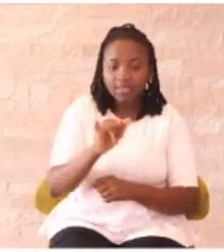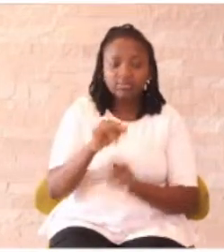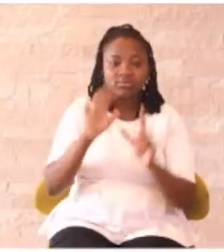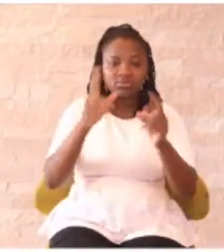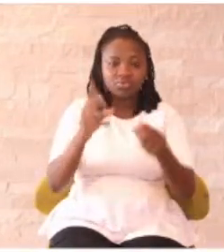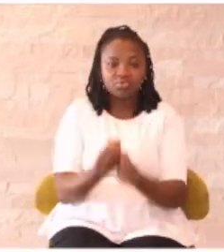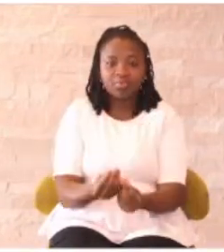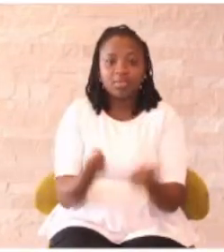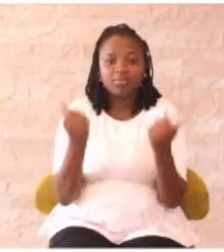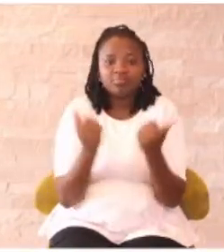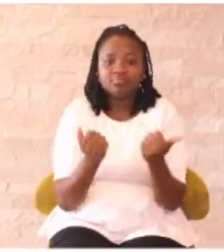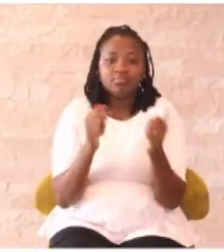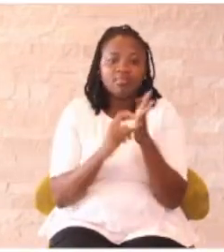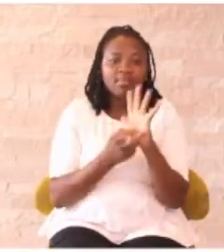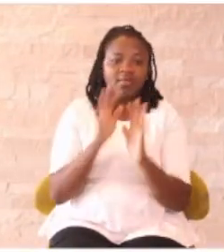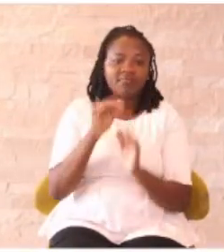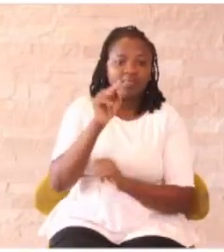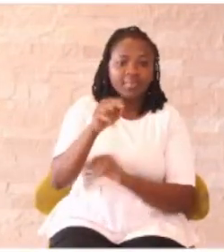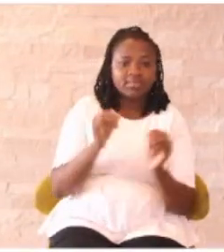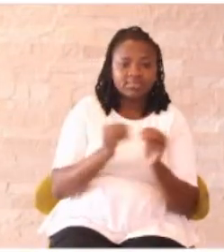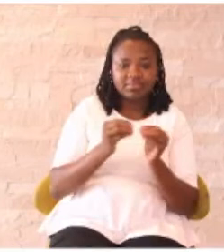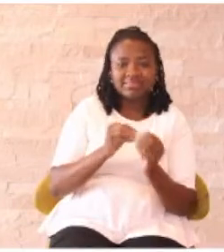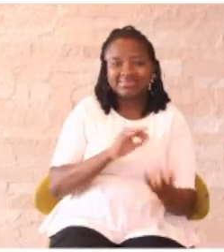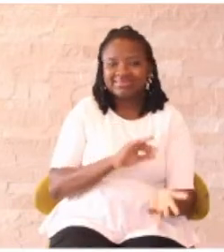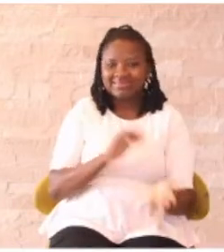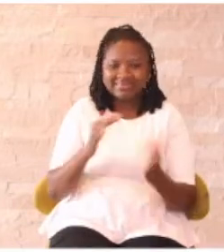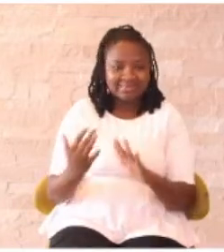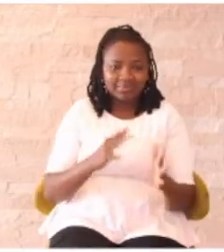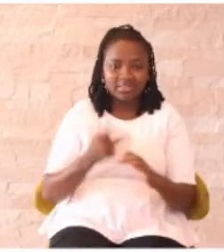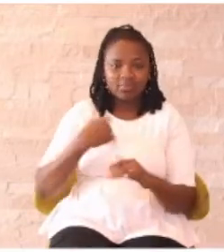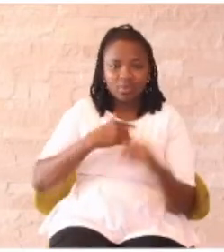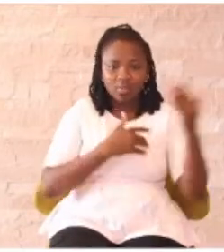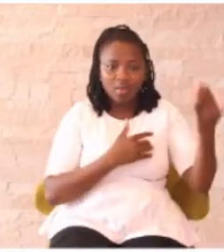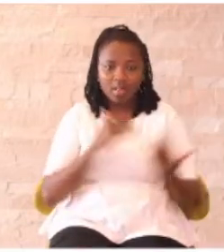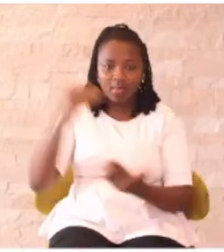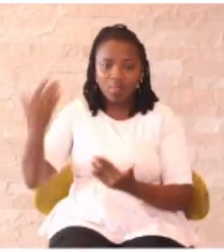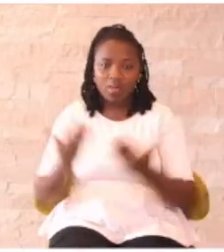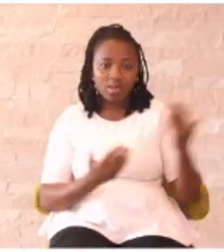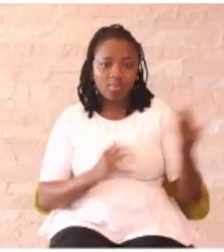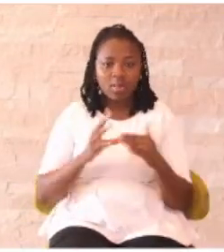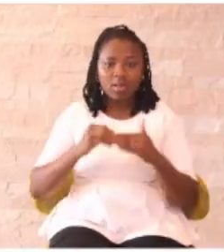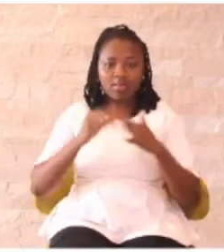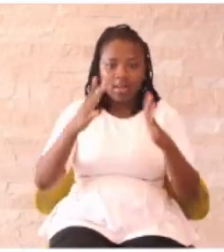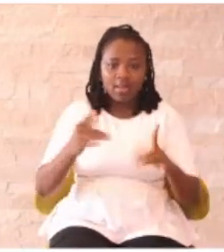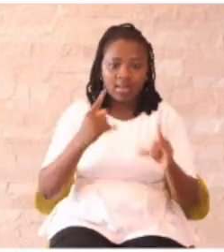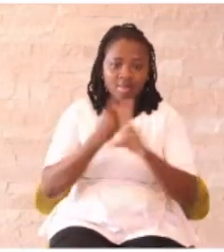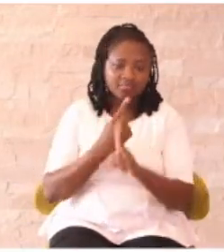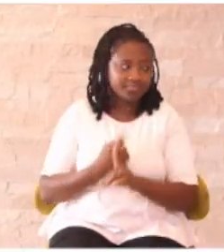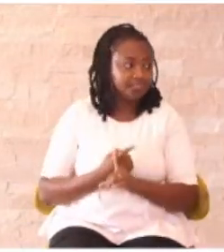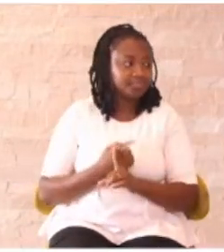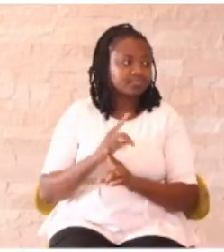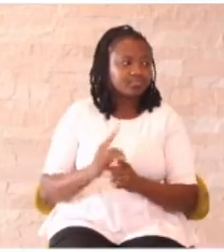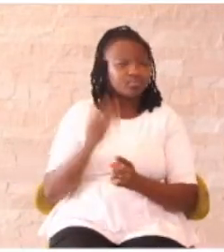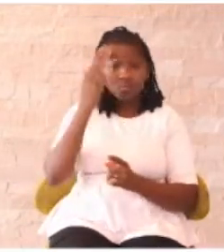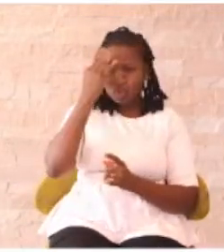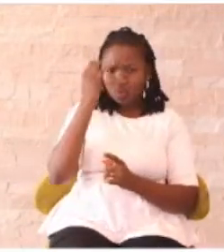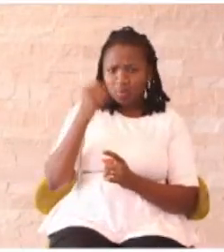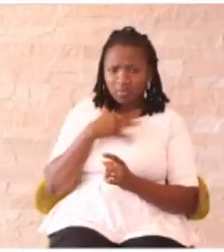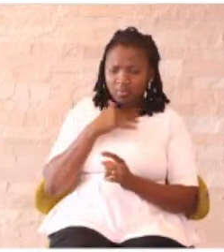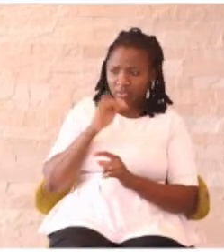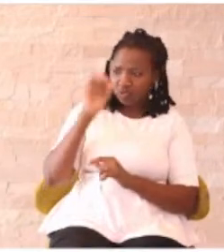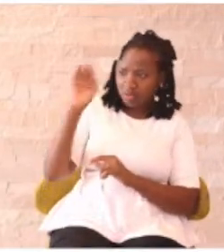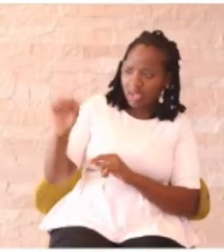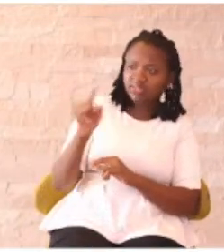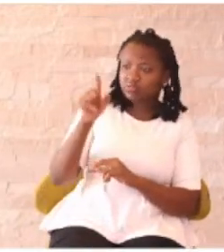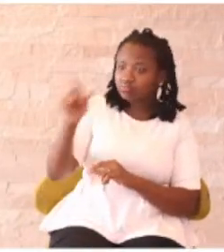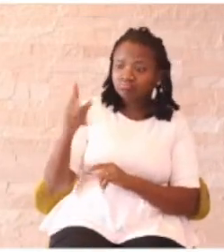during these civic education meetings, sometimes we invite the leaders in civic education meetings, one, to answer questions on how they have